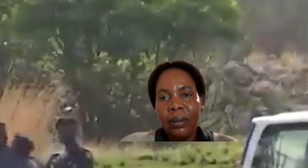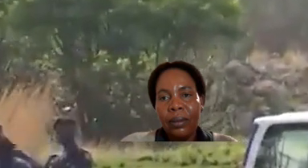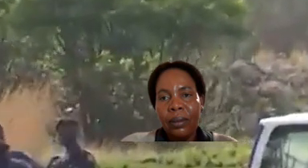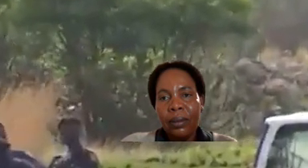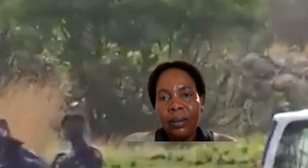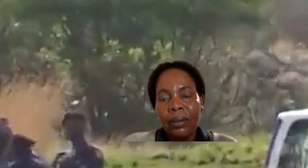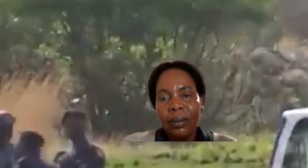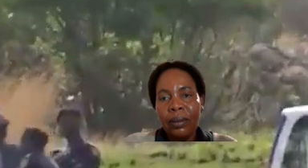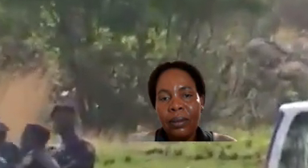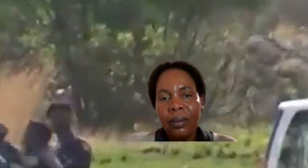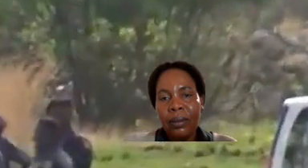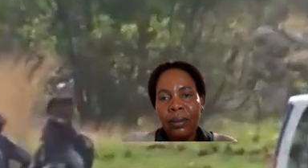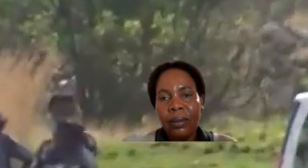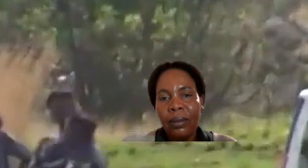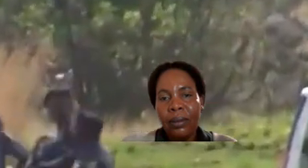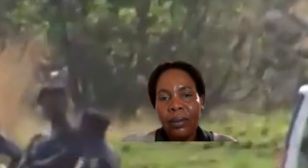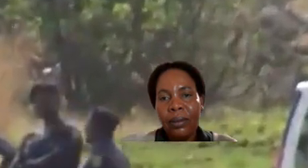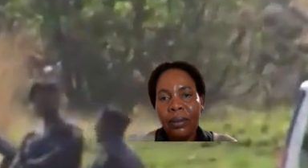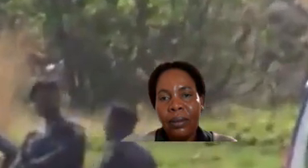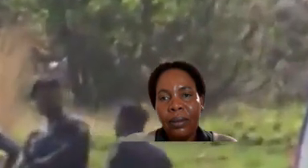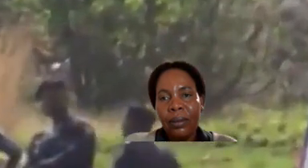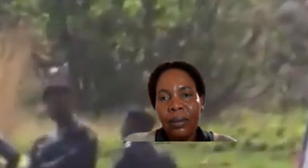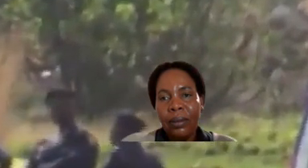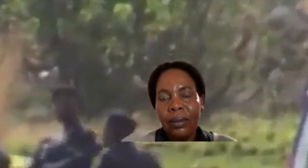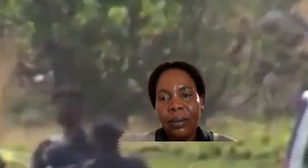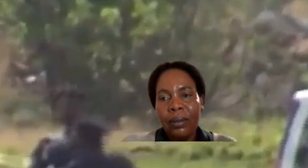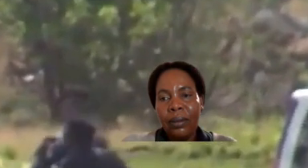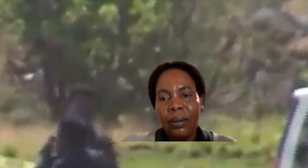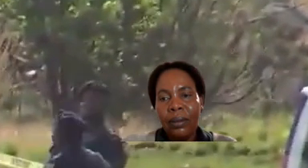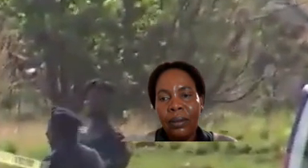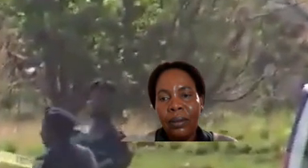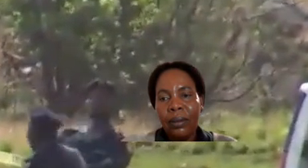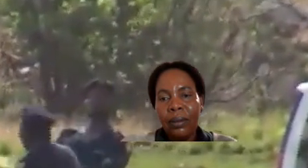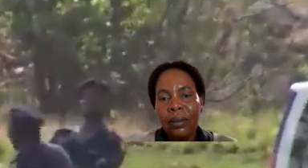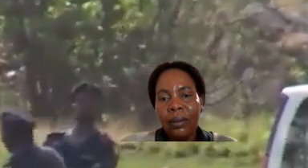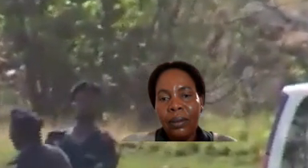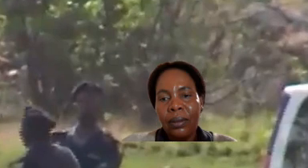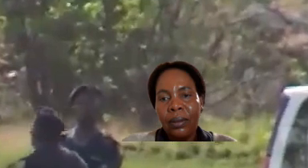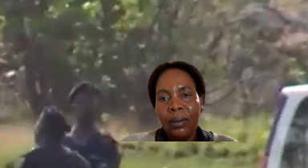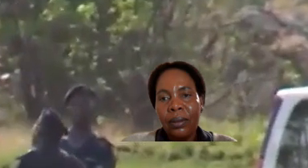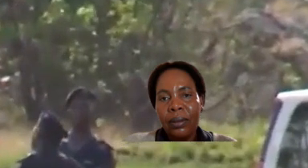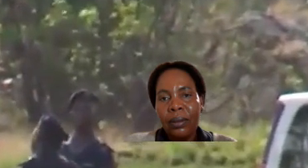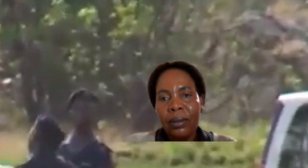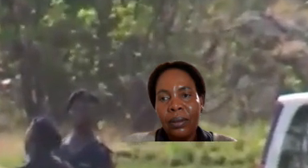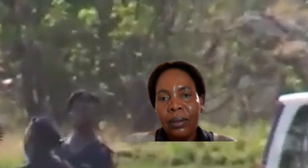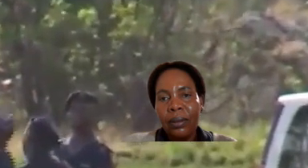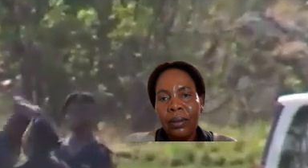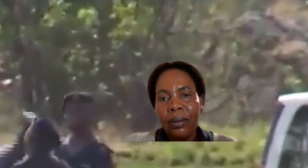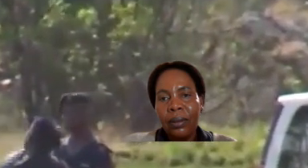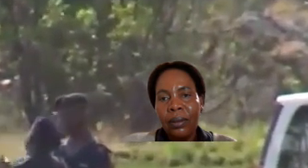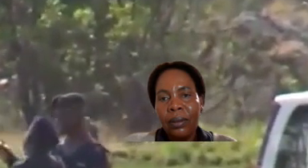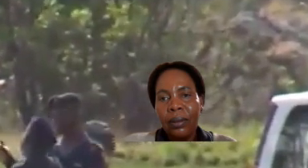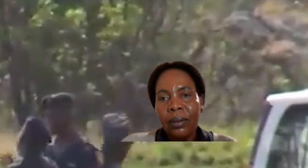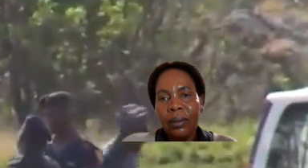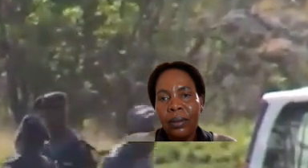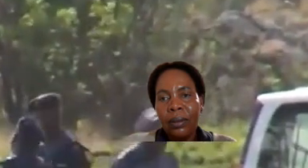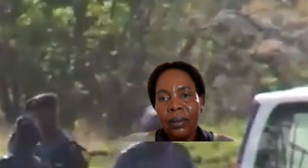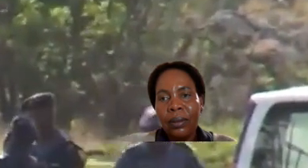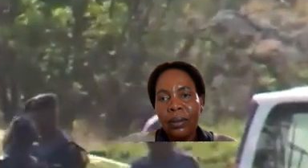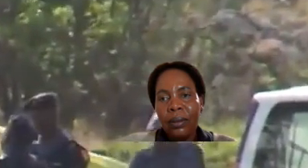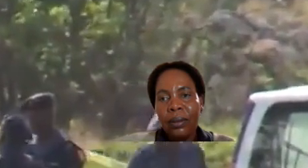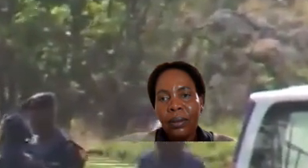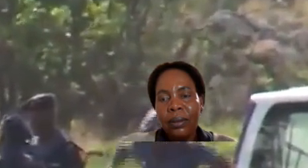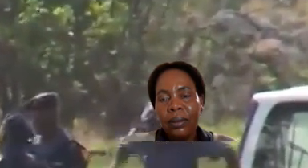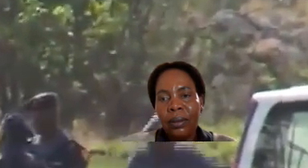for months, we understand, through Operation Valomgoti, which is a joint operation between the South African Police Service